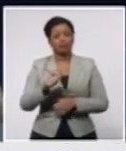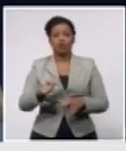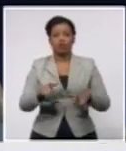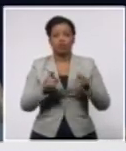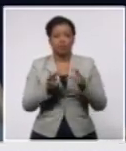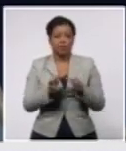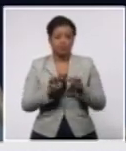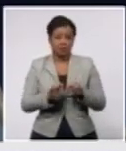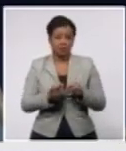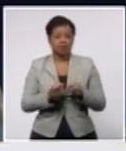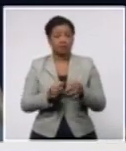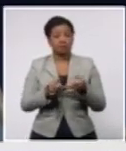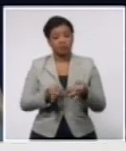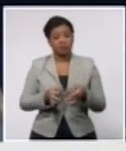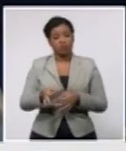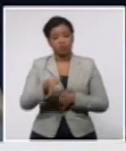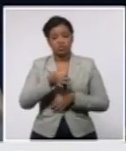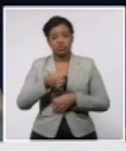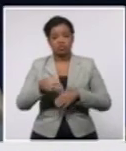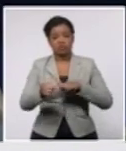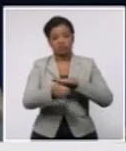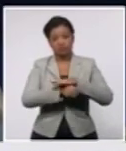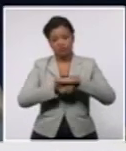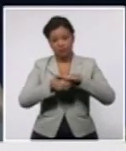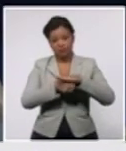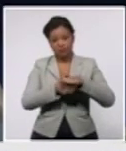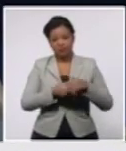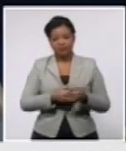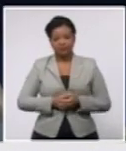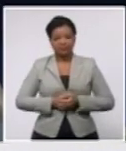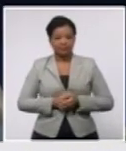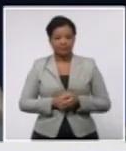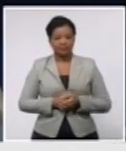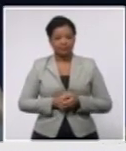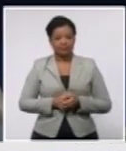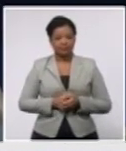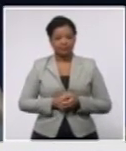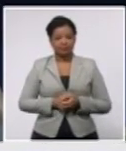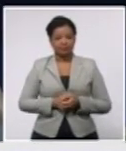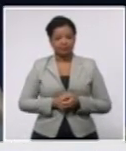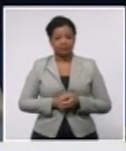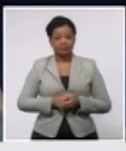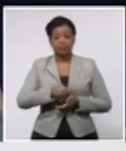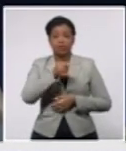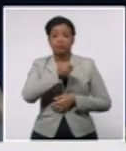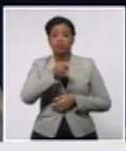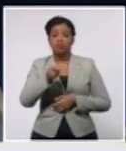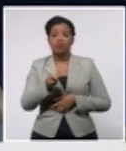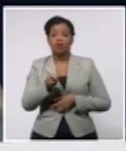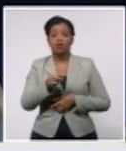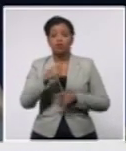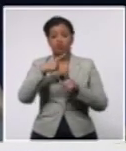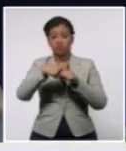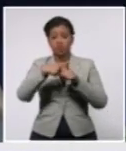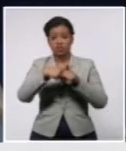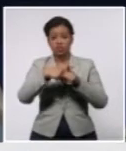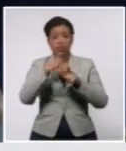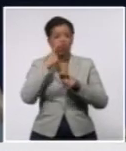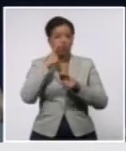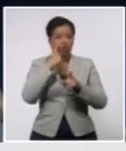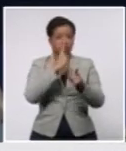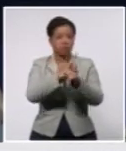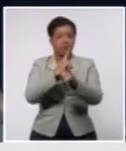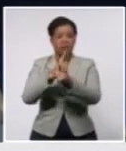clusters, we also meet this indicator nationally, and we ratify that there is only 2 events of local transmission